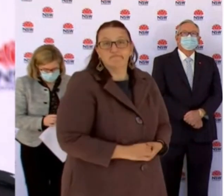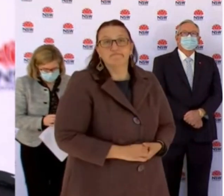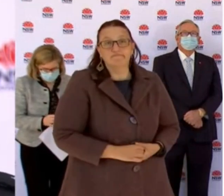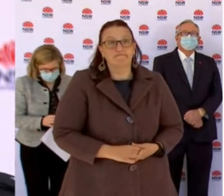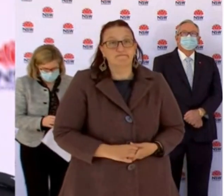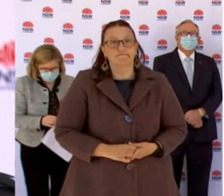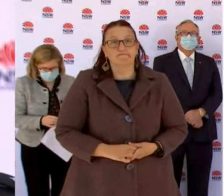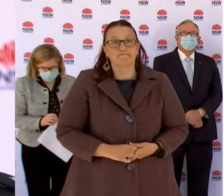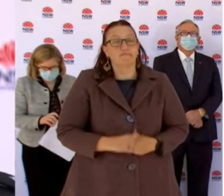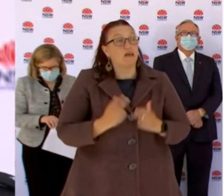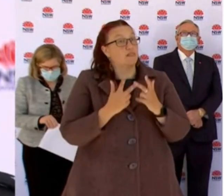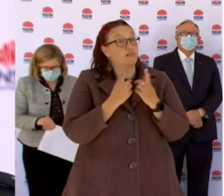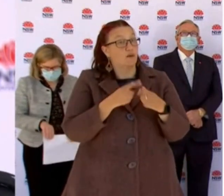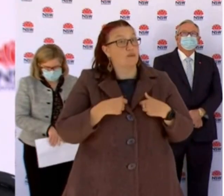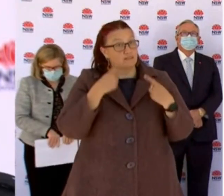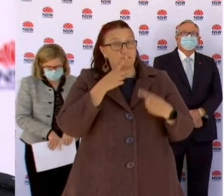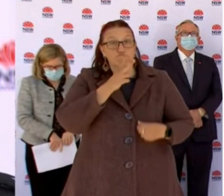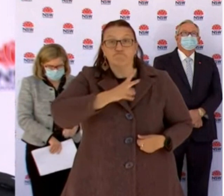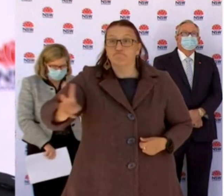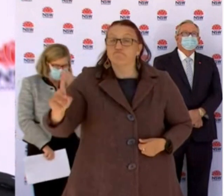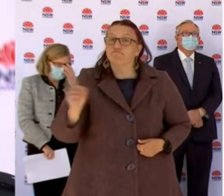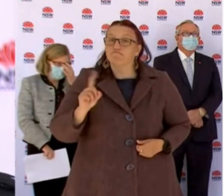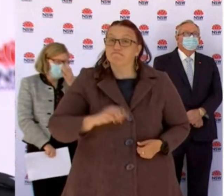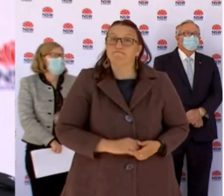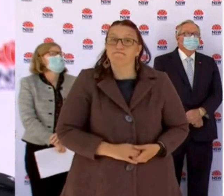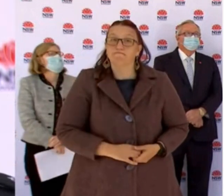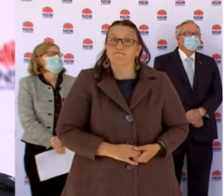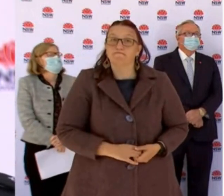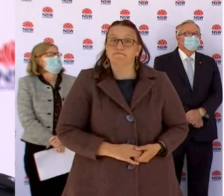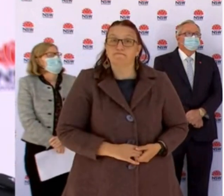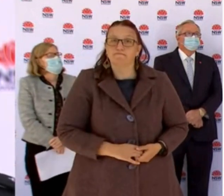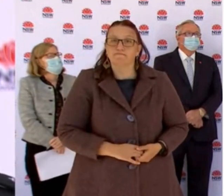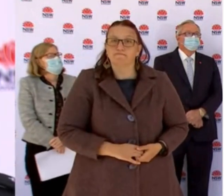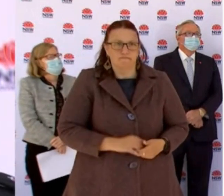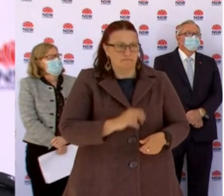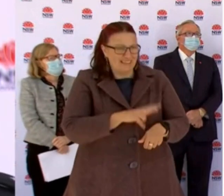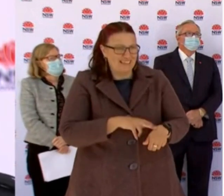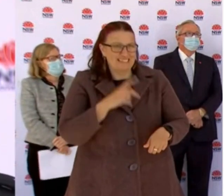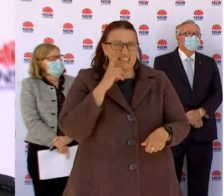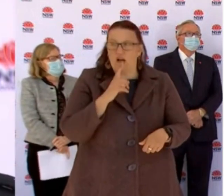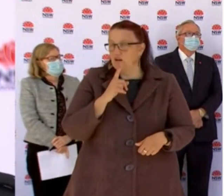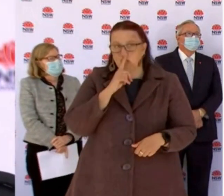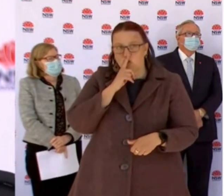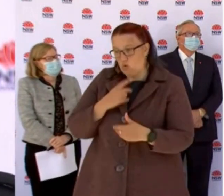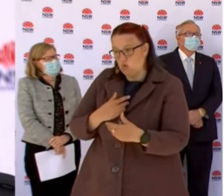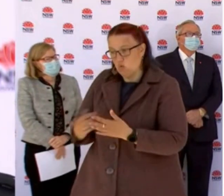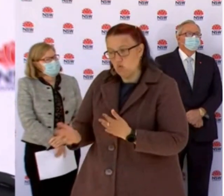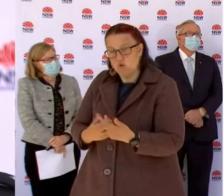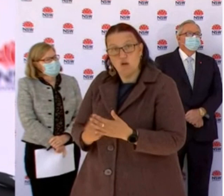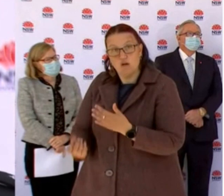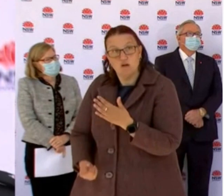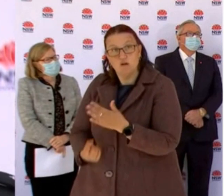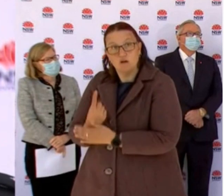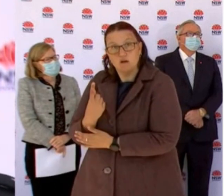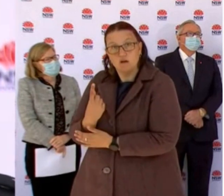that we're sort of seeing a little bit more of is where police find that people are organising an event. One of